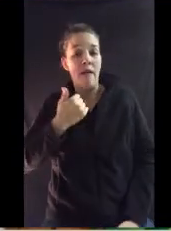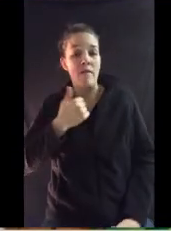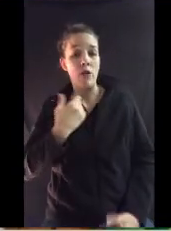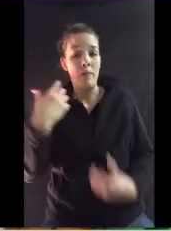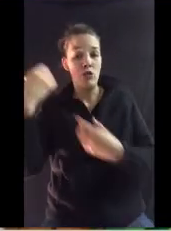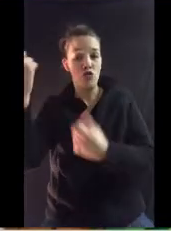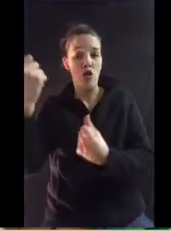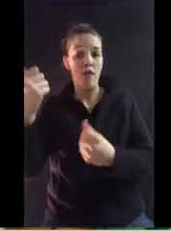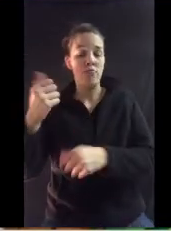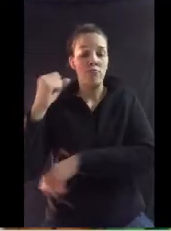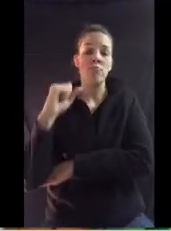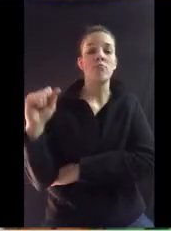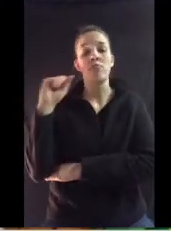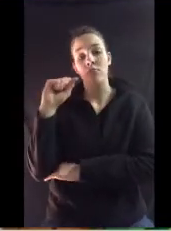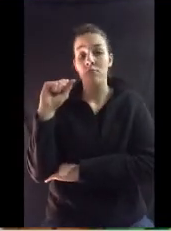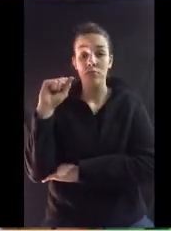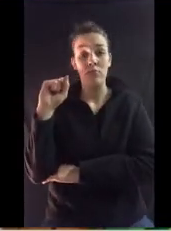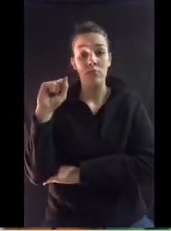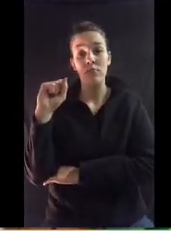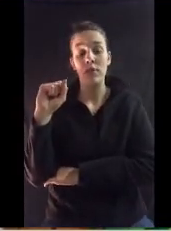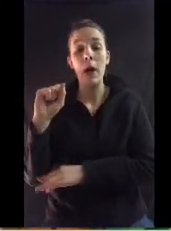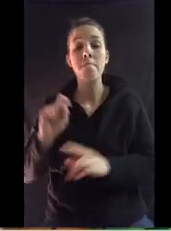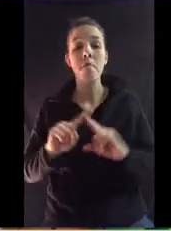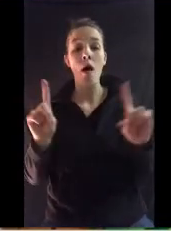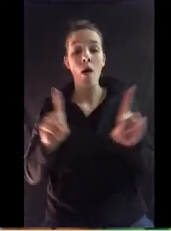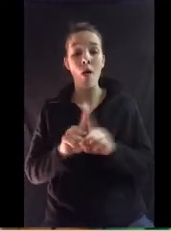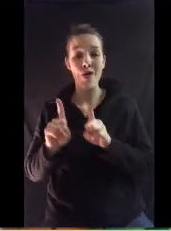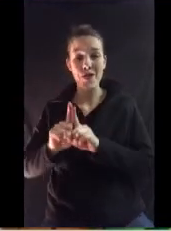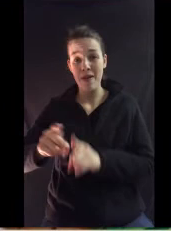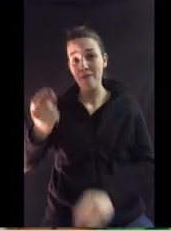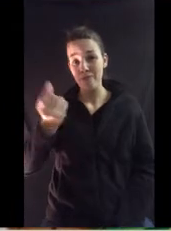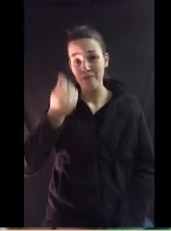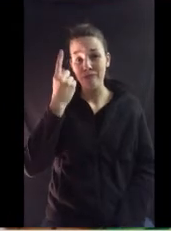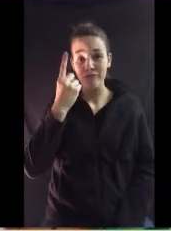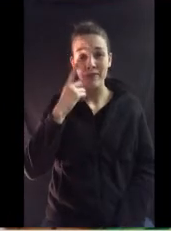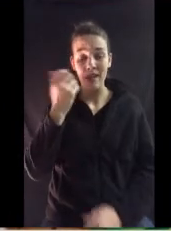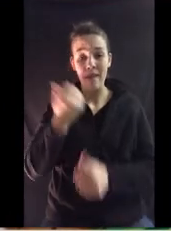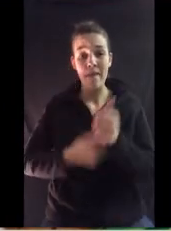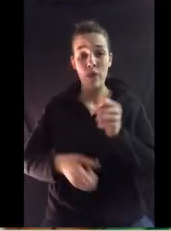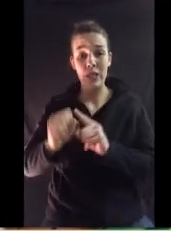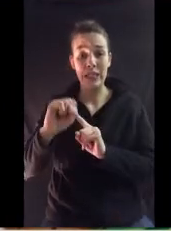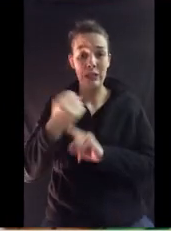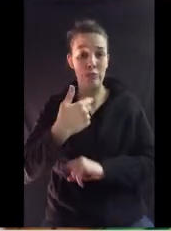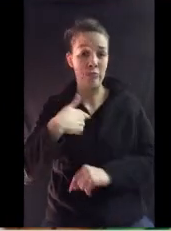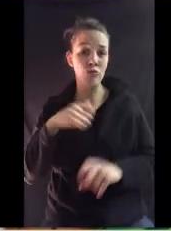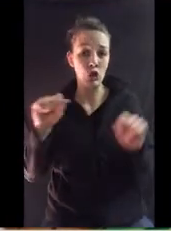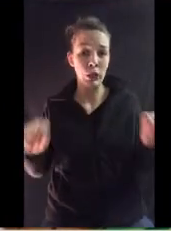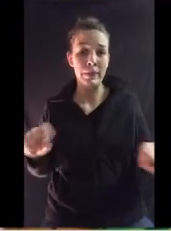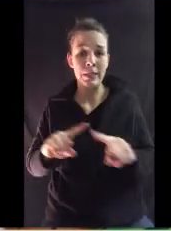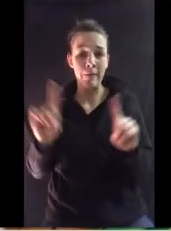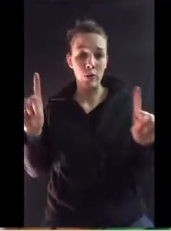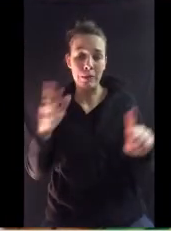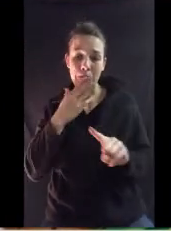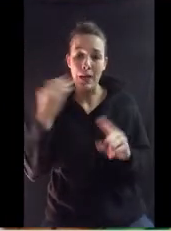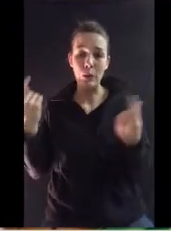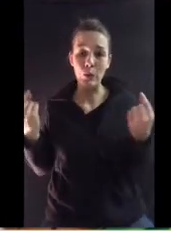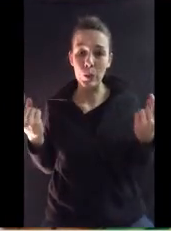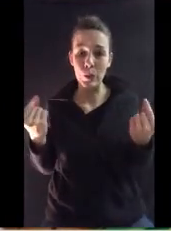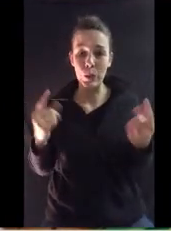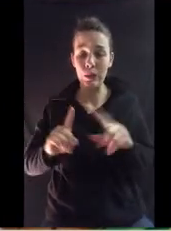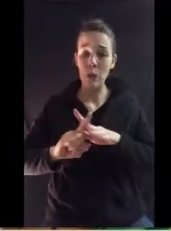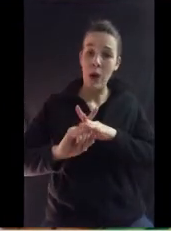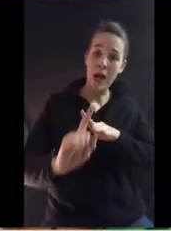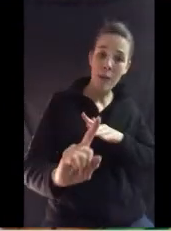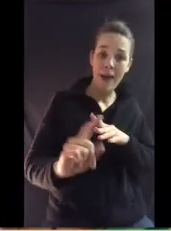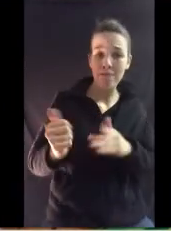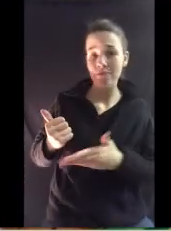want to believe in ourselves and be strong and stand up to the bullies sometimes. But we also have to realize that in every situation, it could be a little different.